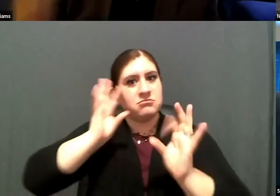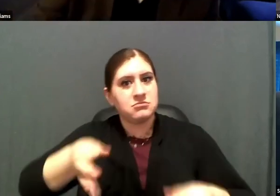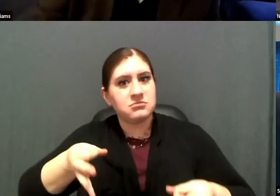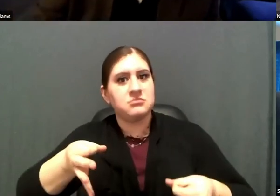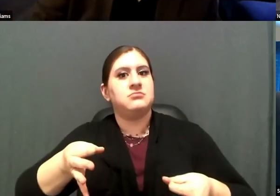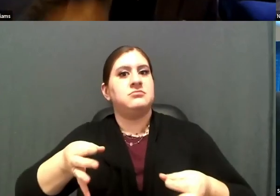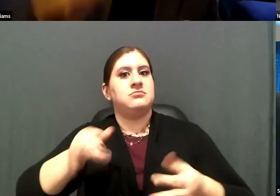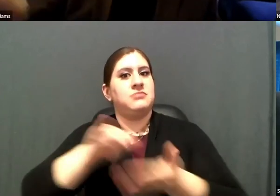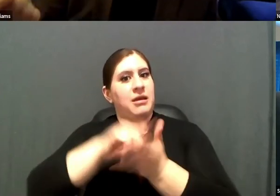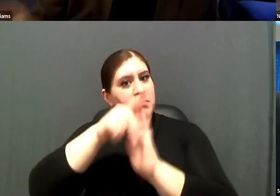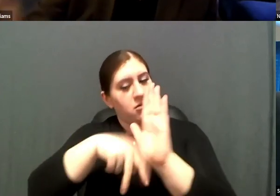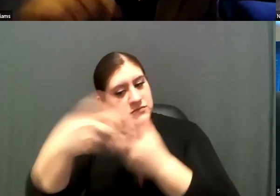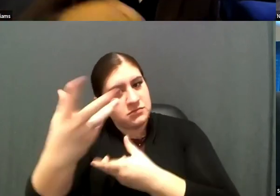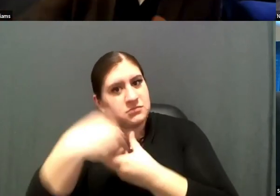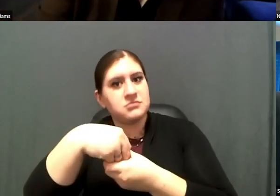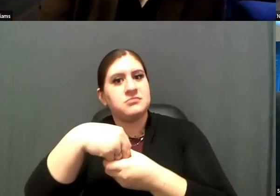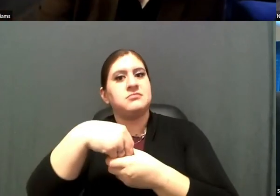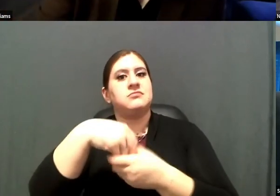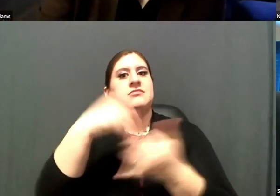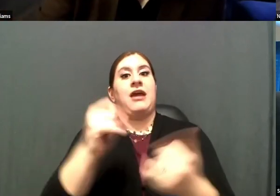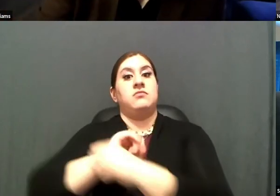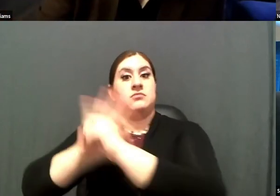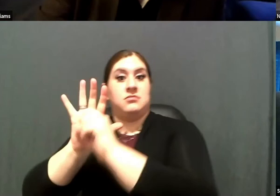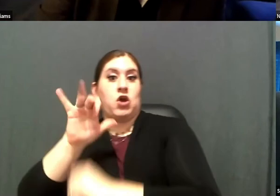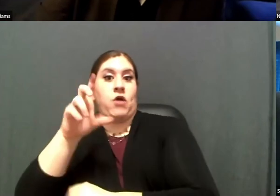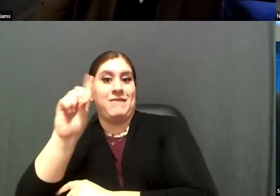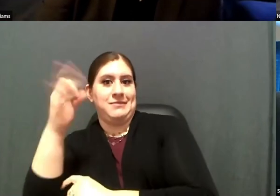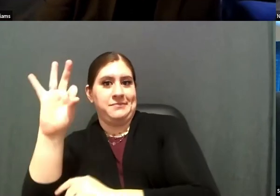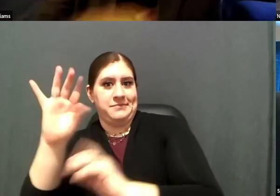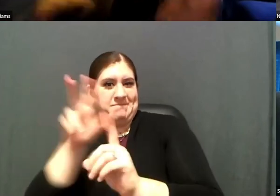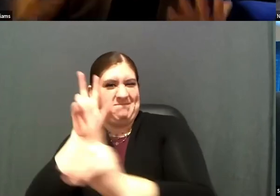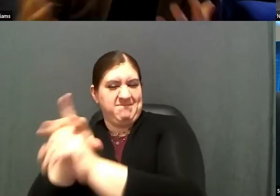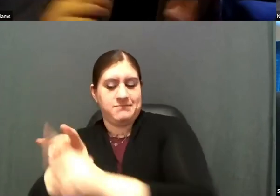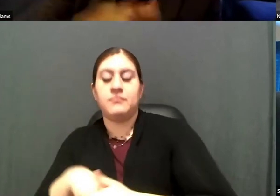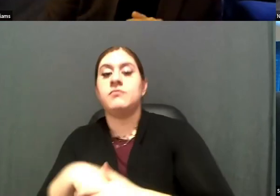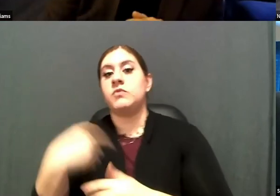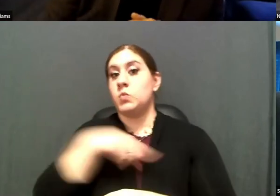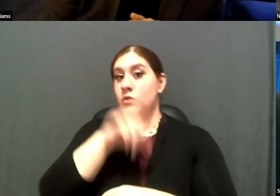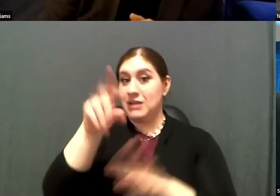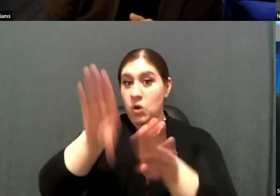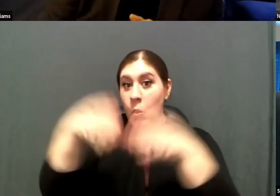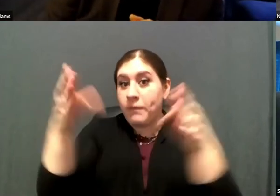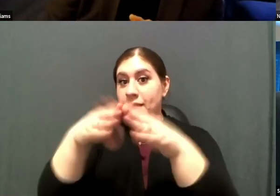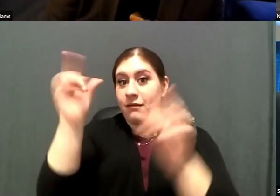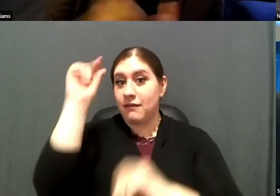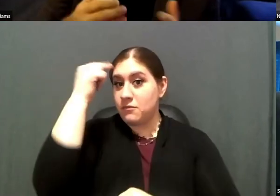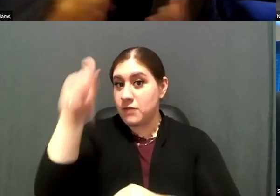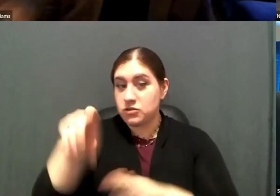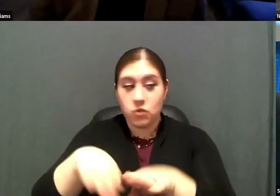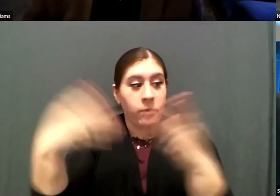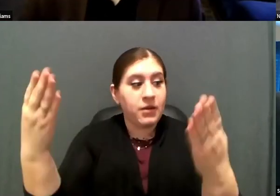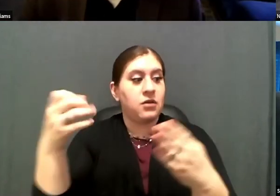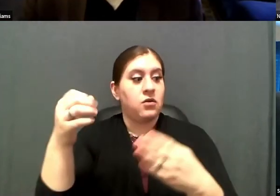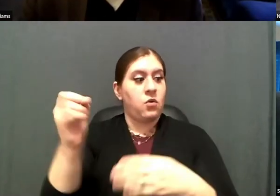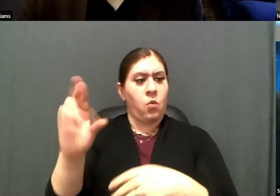implement policy. Now, let's apply that to COVID-19. So we need to open up government, okay? Or do we